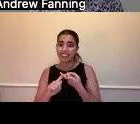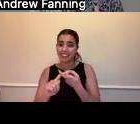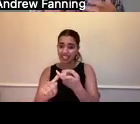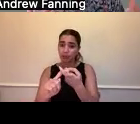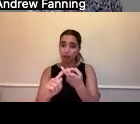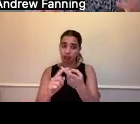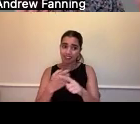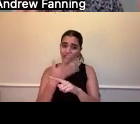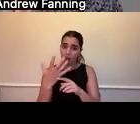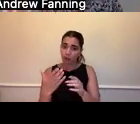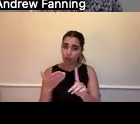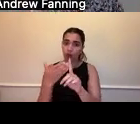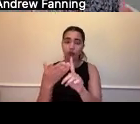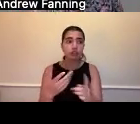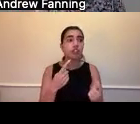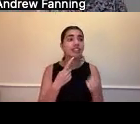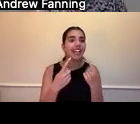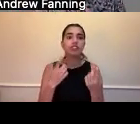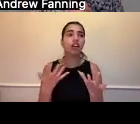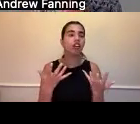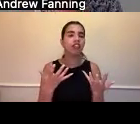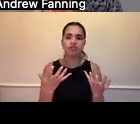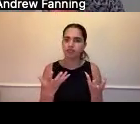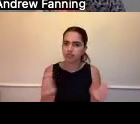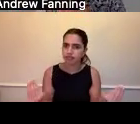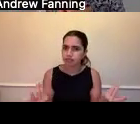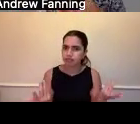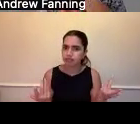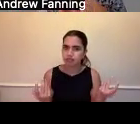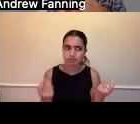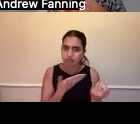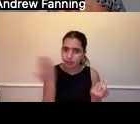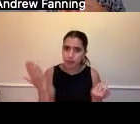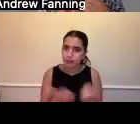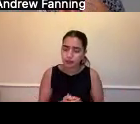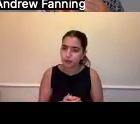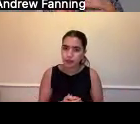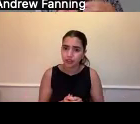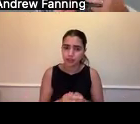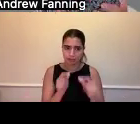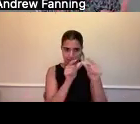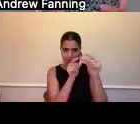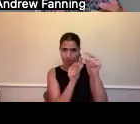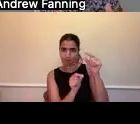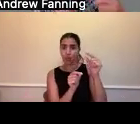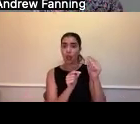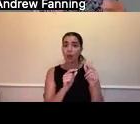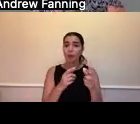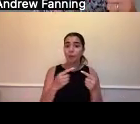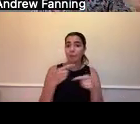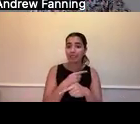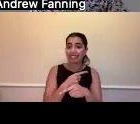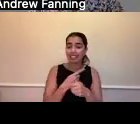just there's a lack of data completely that we included this missing data wedge, actually hoping that this